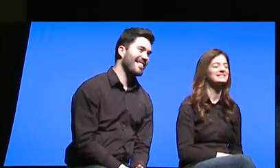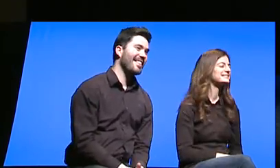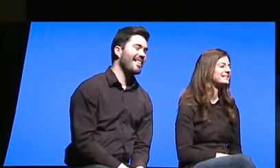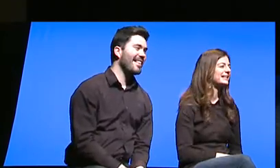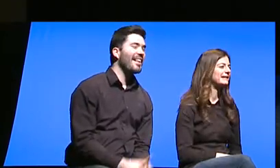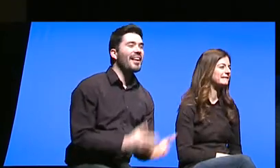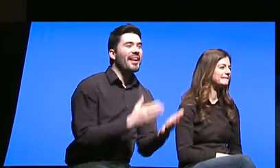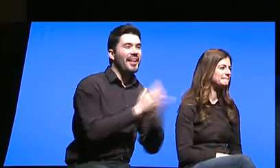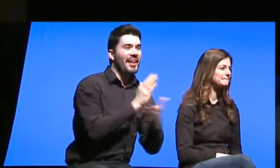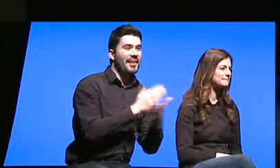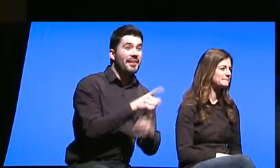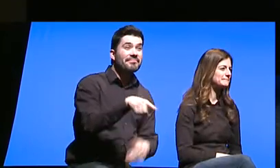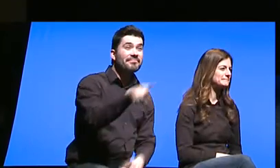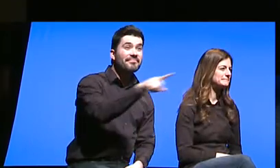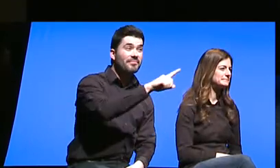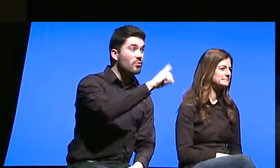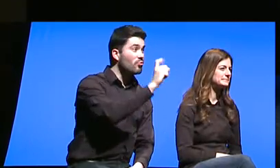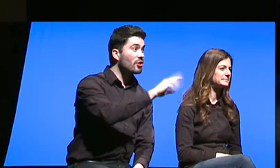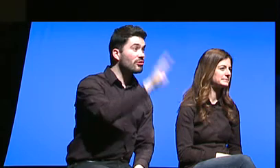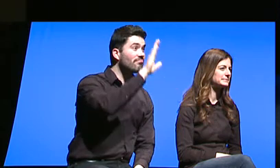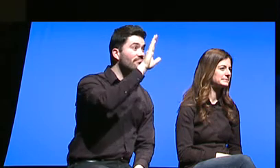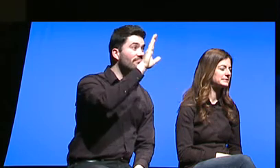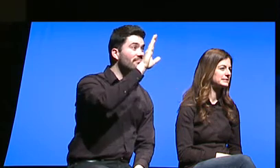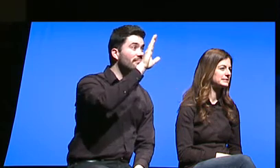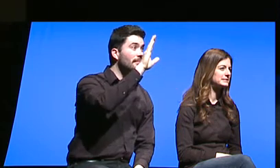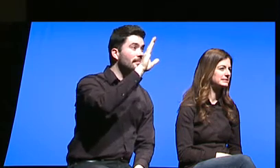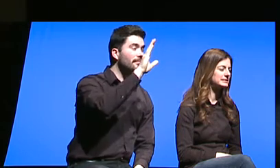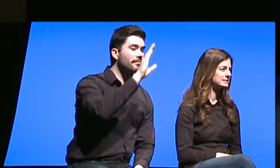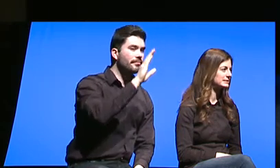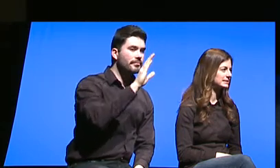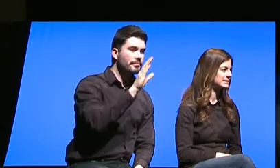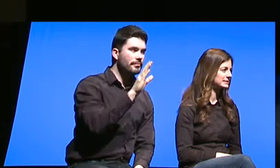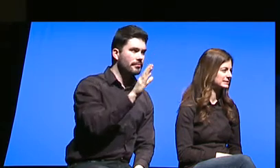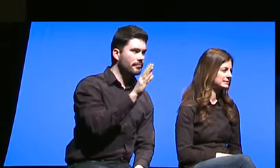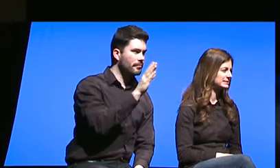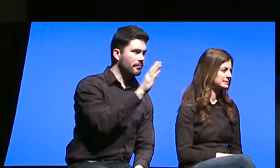All right, how about another question? This side first, okay.